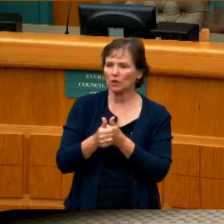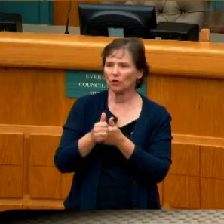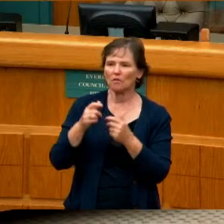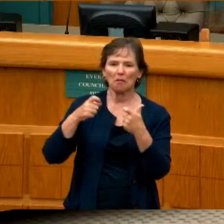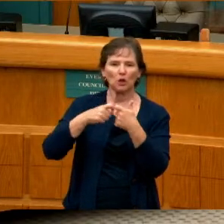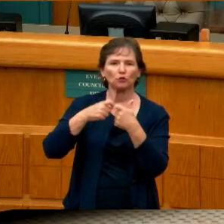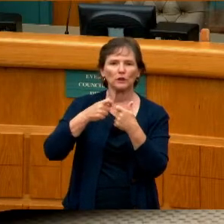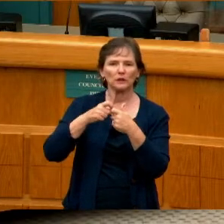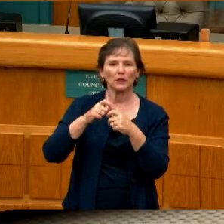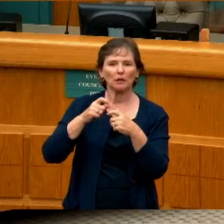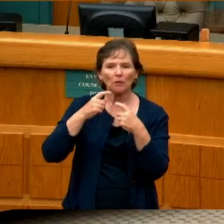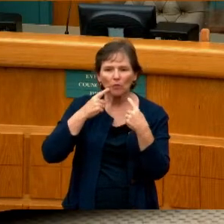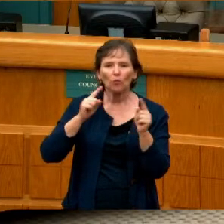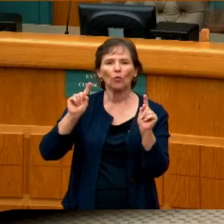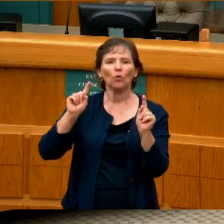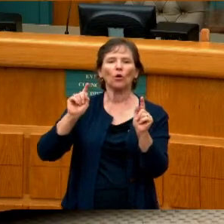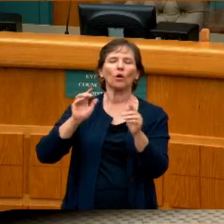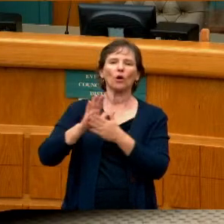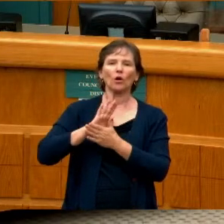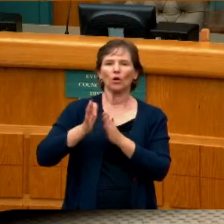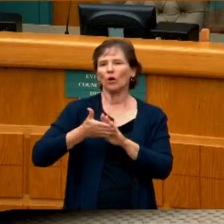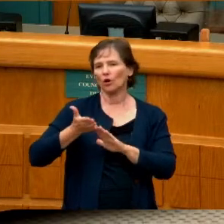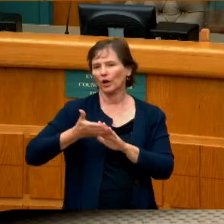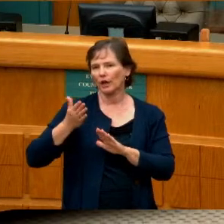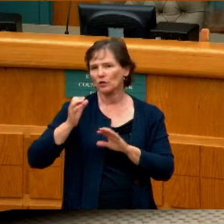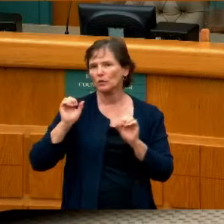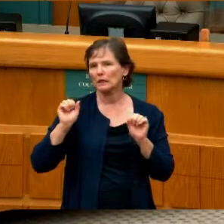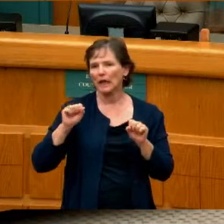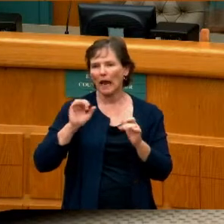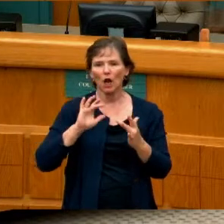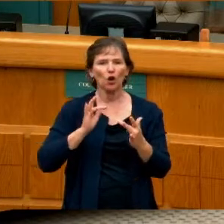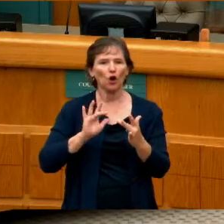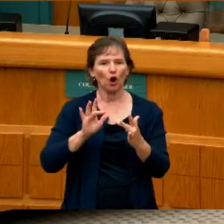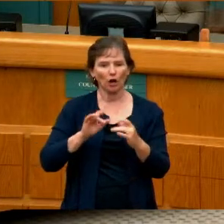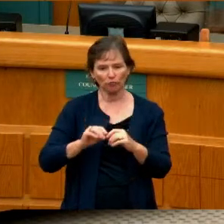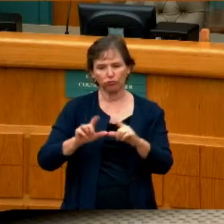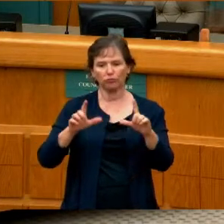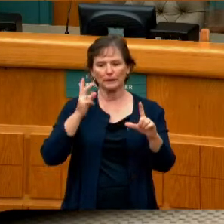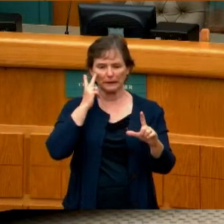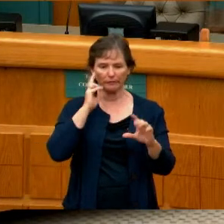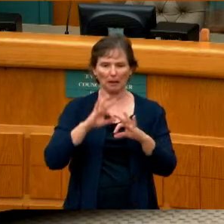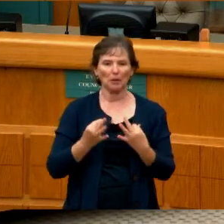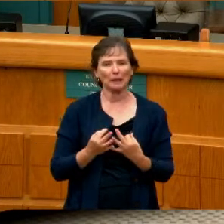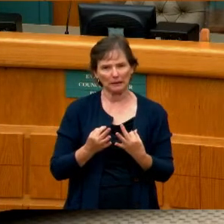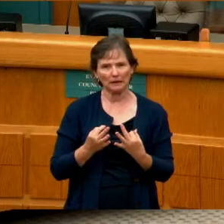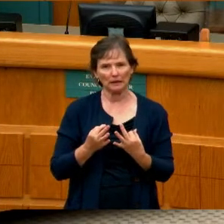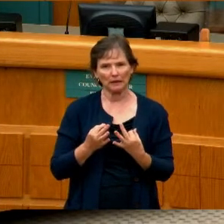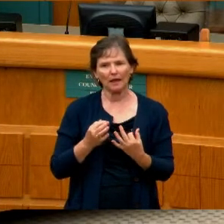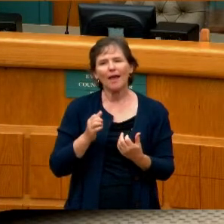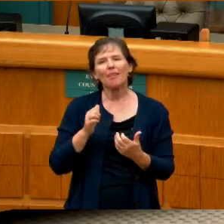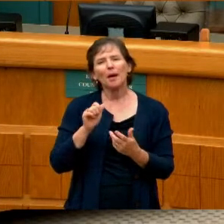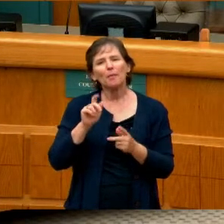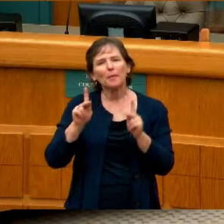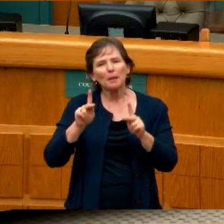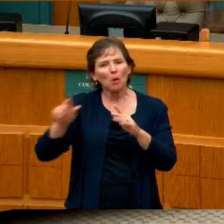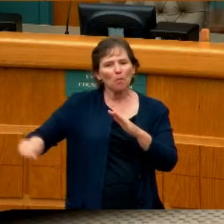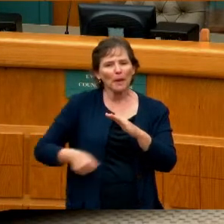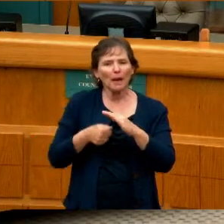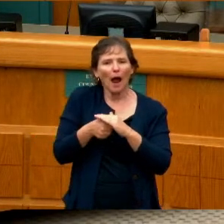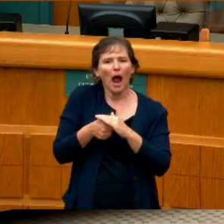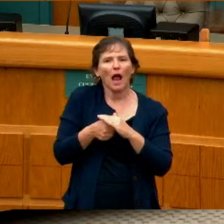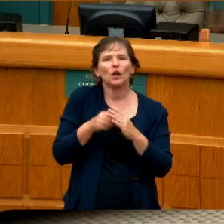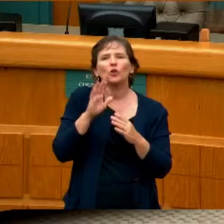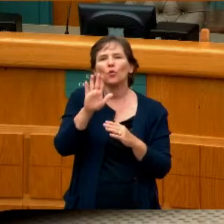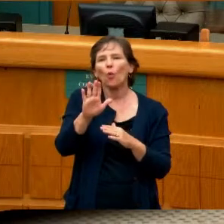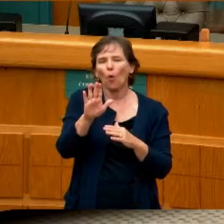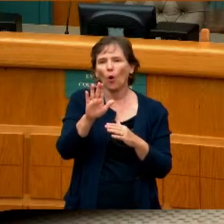the internet connected, our first responders, and our medical workers. These people